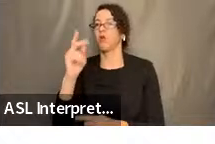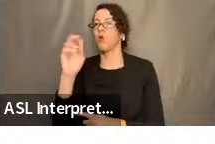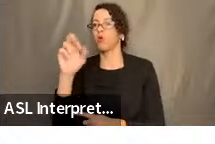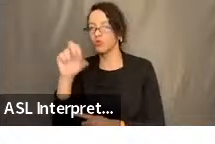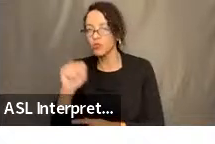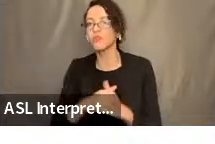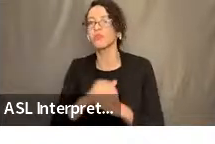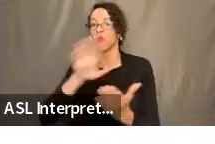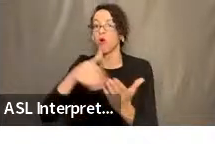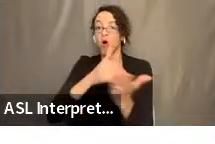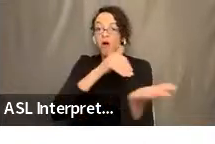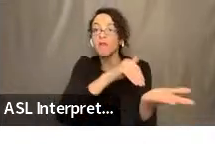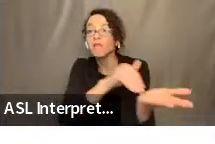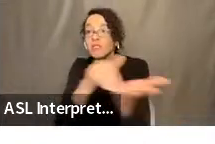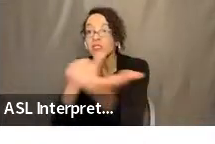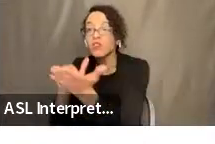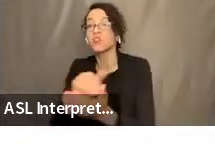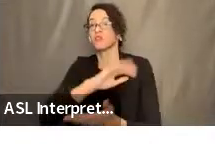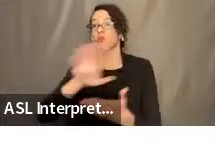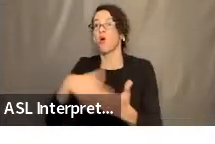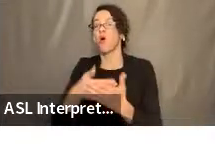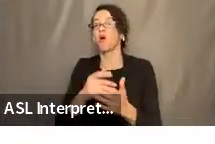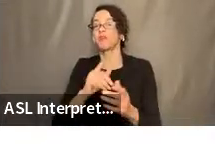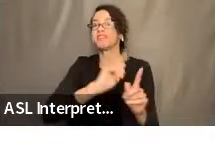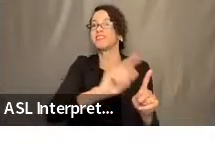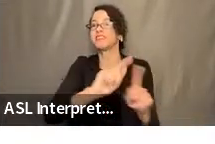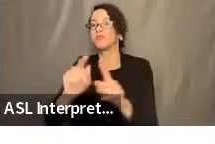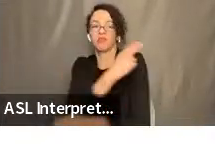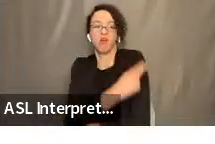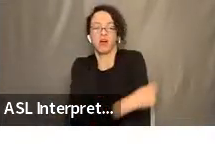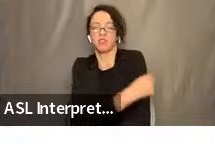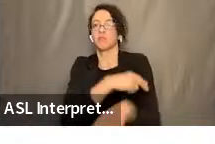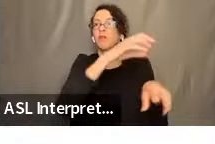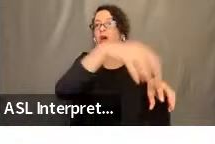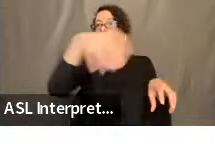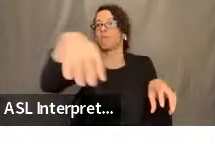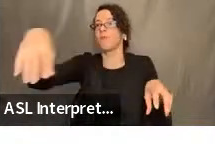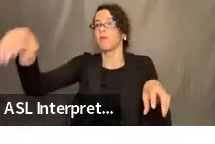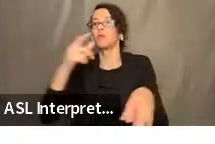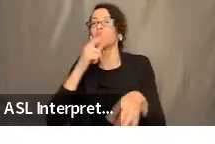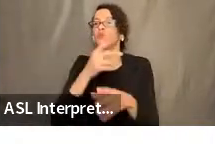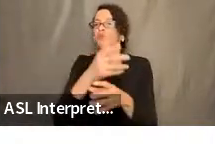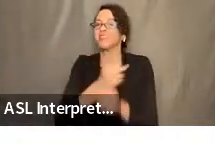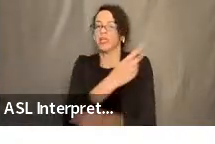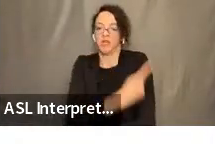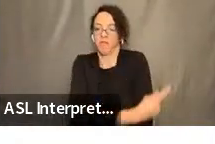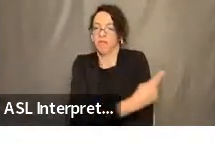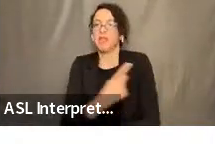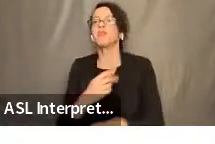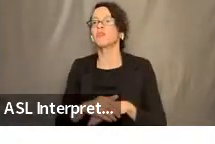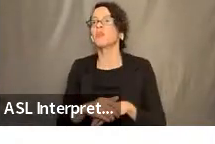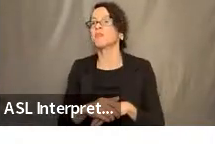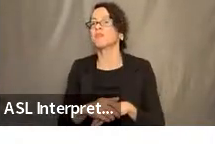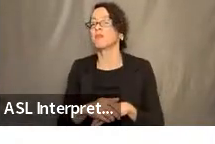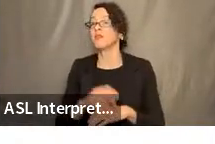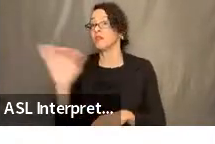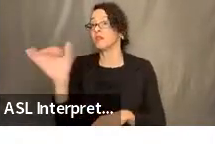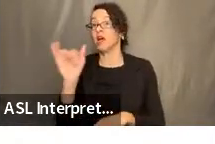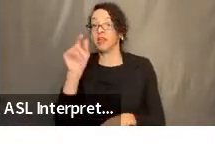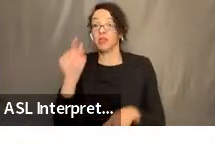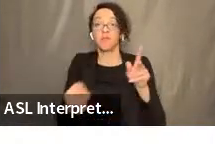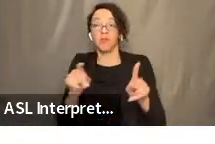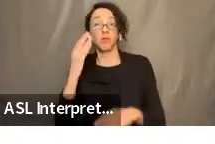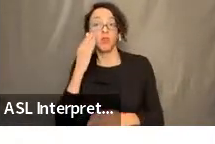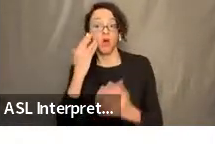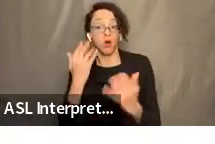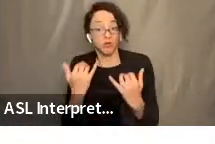our public. My dream really is that just like people know now, if you're having difficulty with speech and you're having